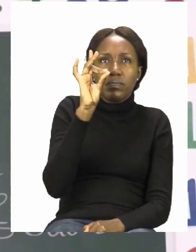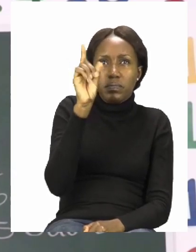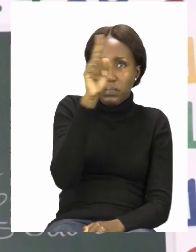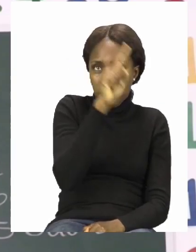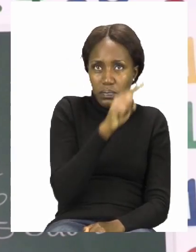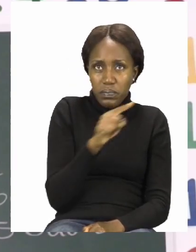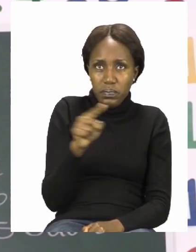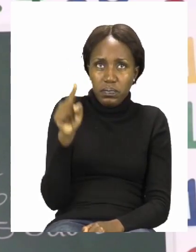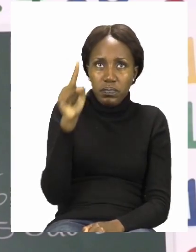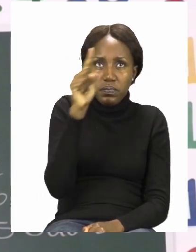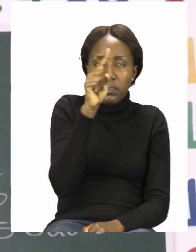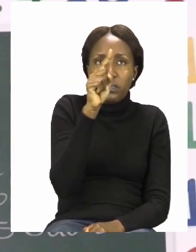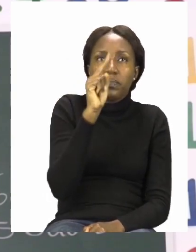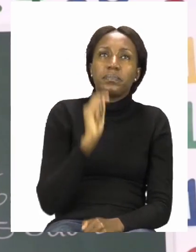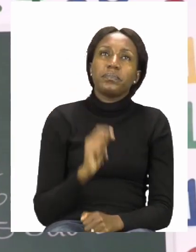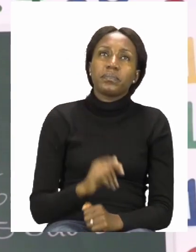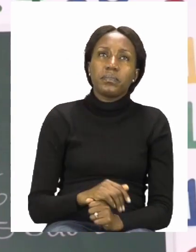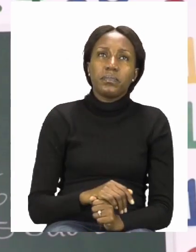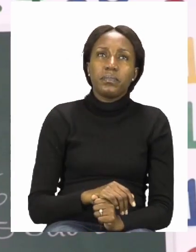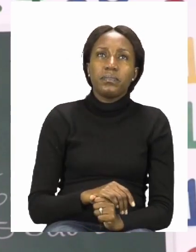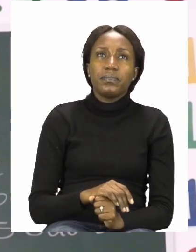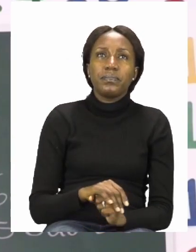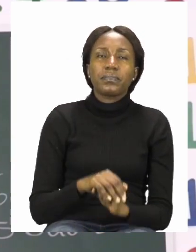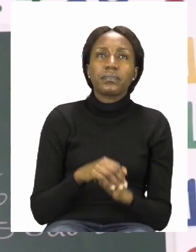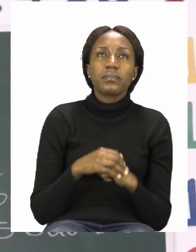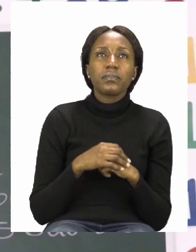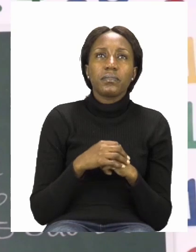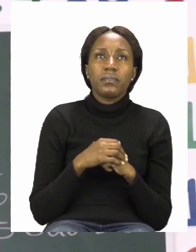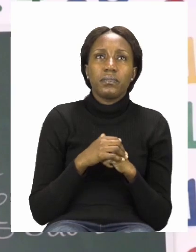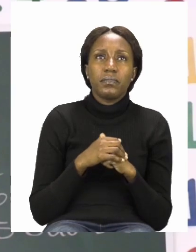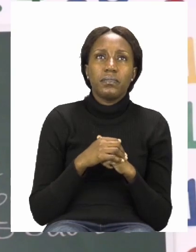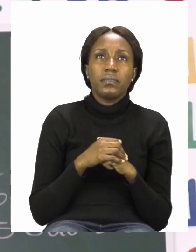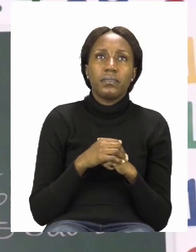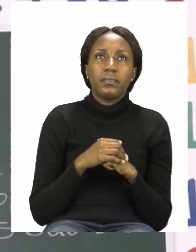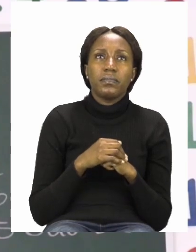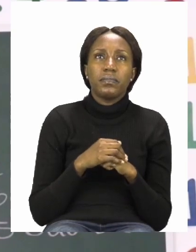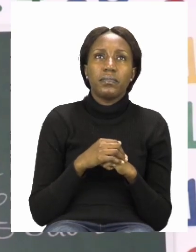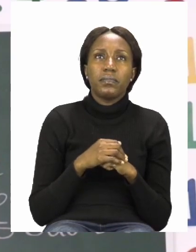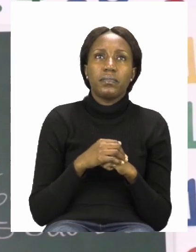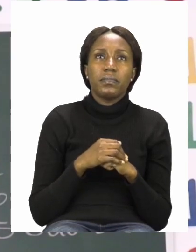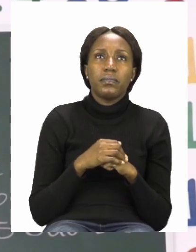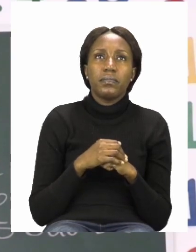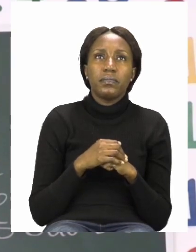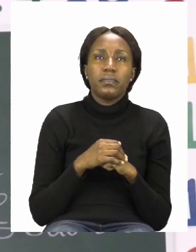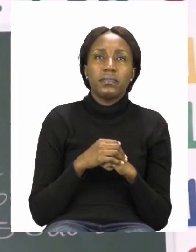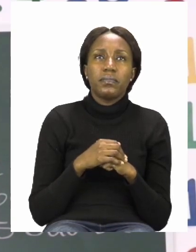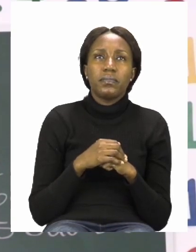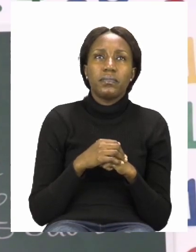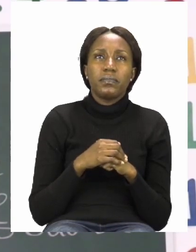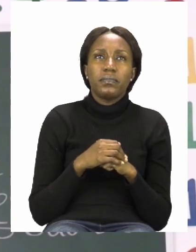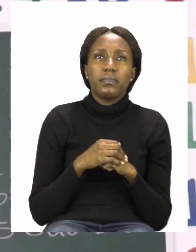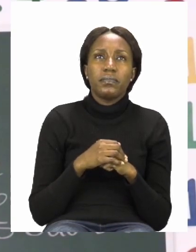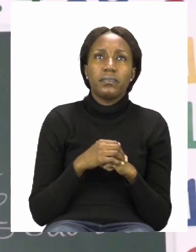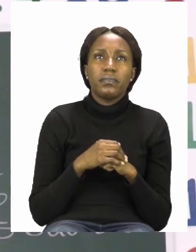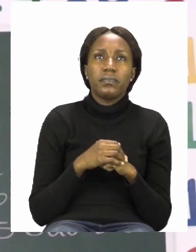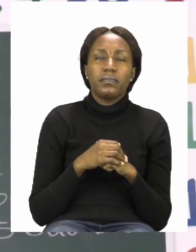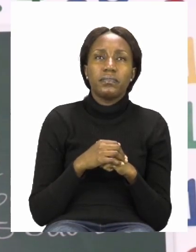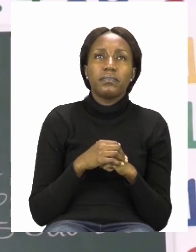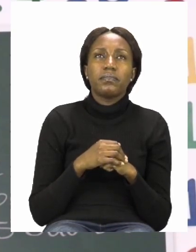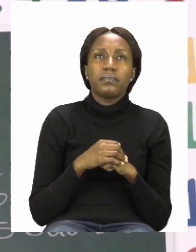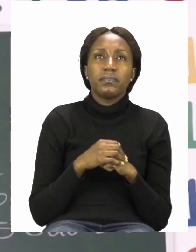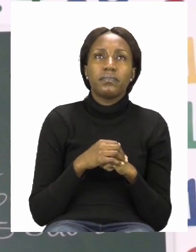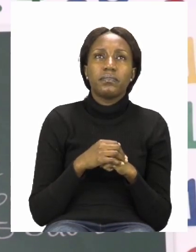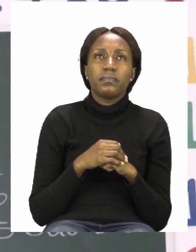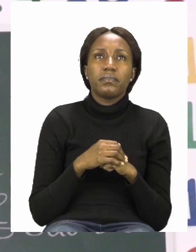circle all the even numbers. So 18 is an even number, and we will circle